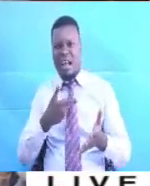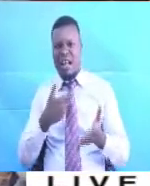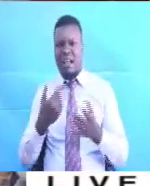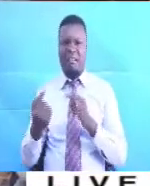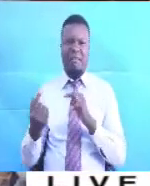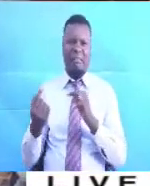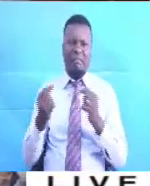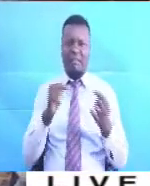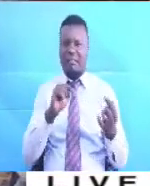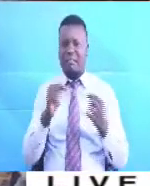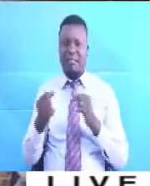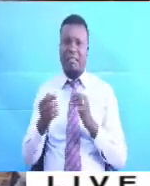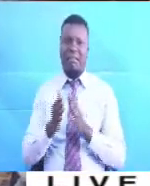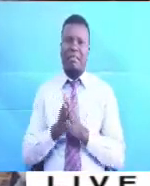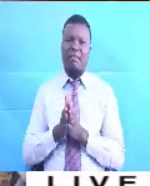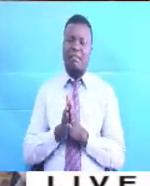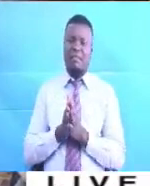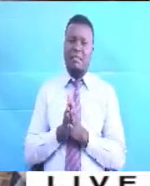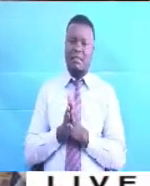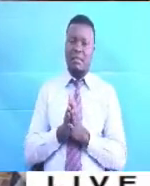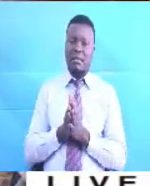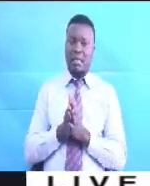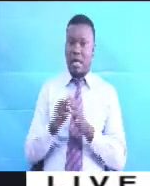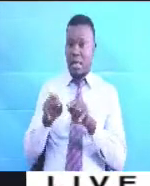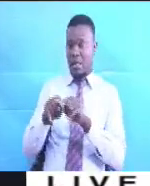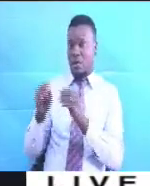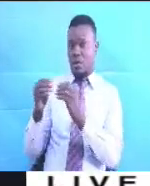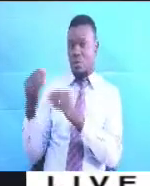was explained by the ED and also by my brother here